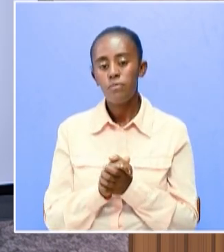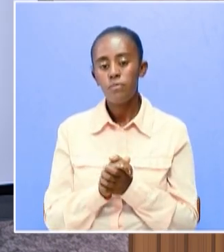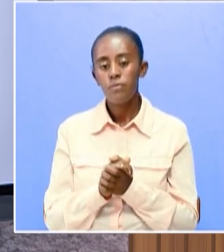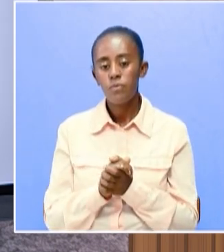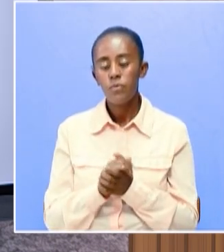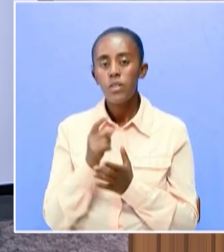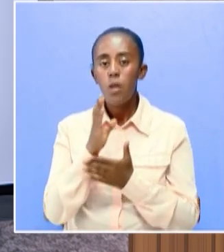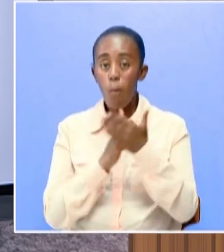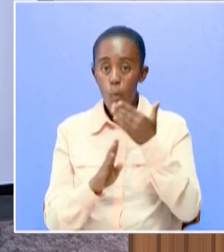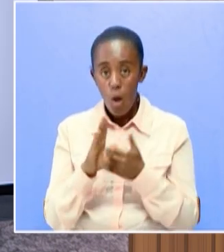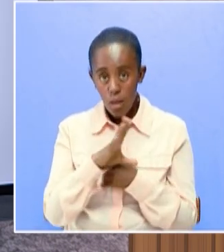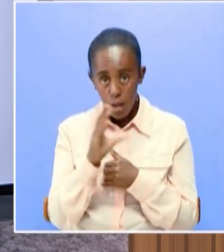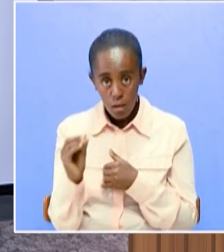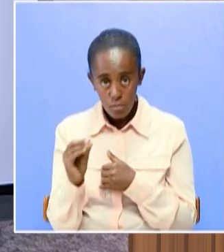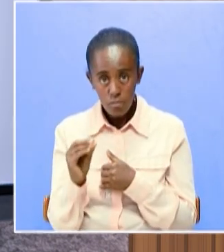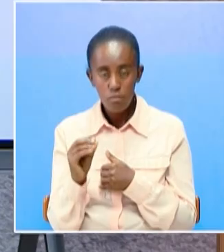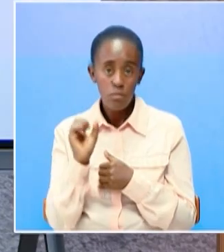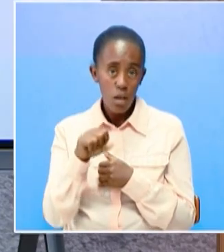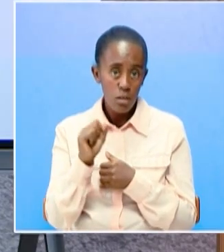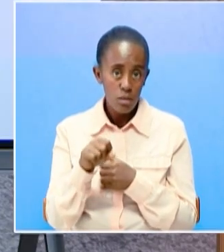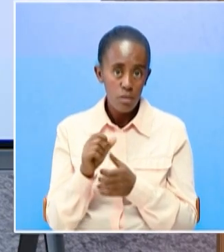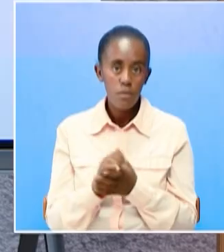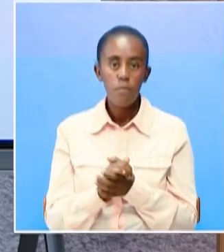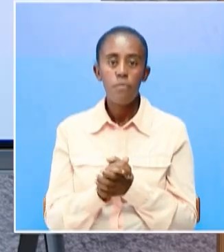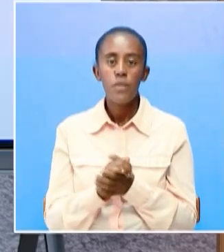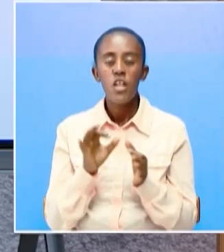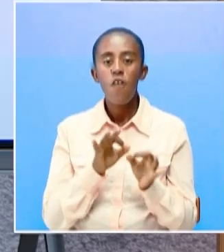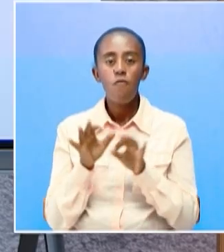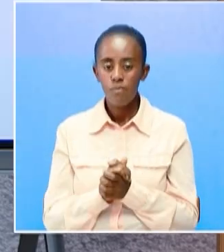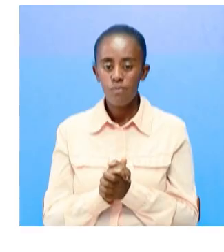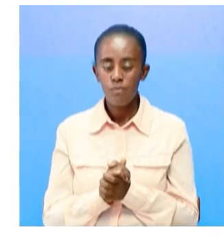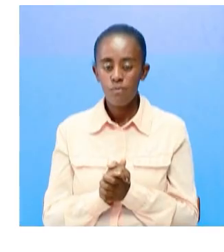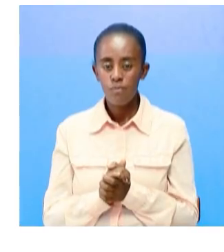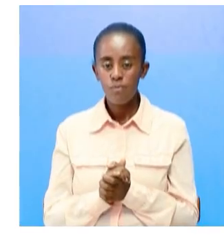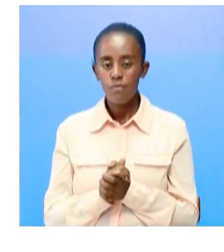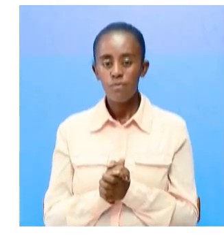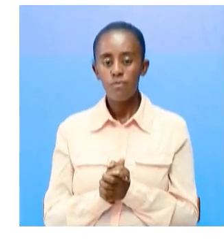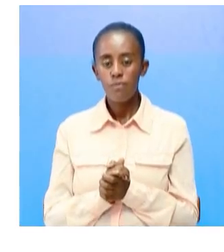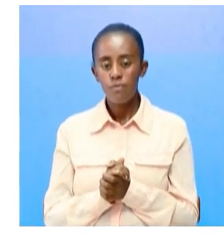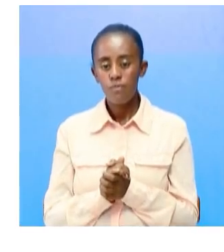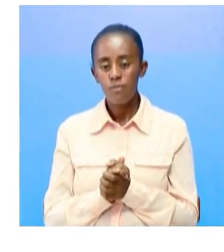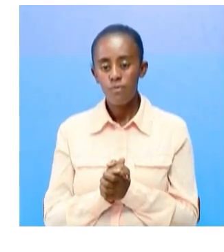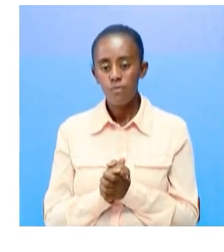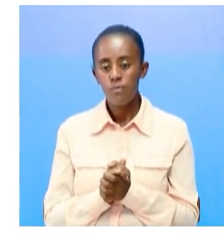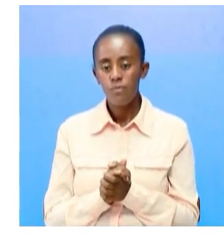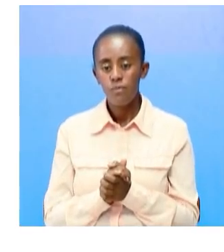the polite and yes, informal ways. Activity 2.